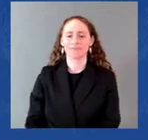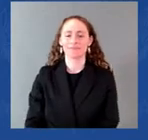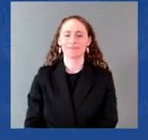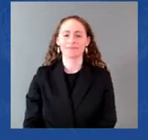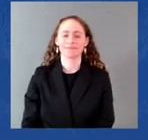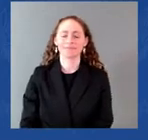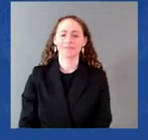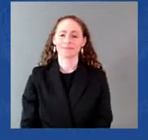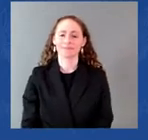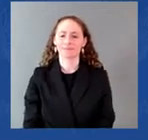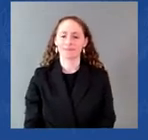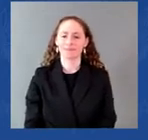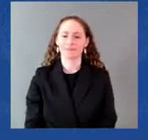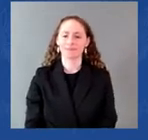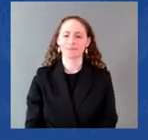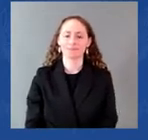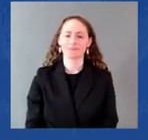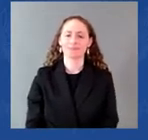Barry Gordy.